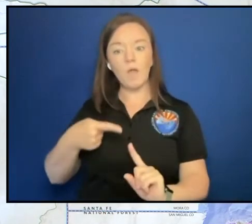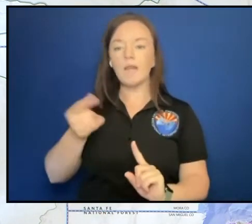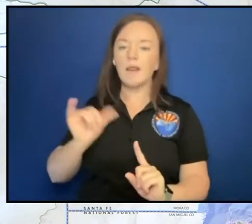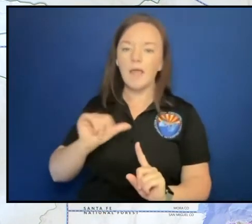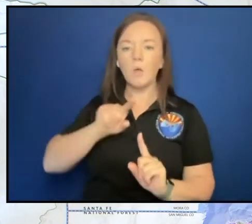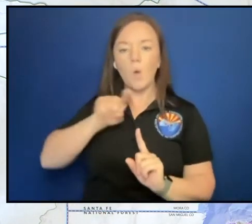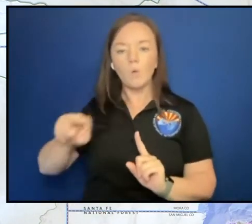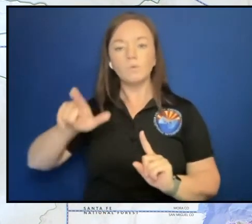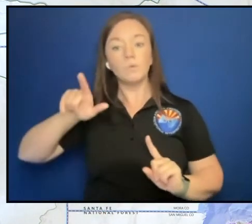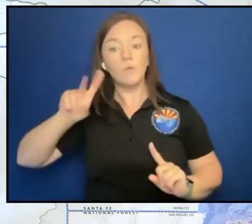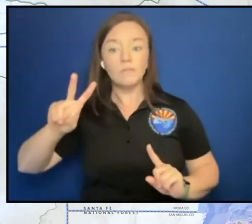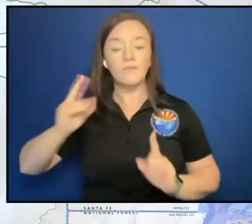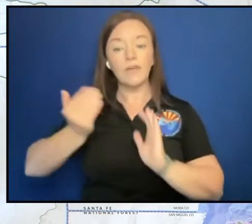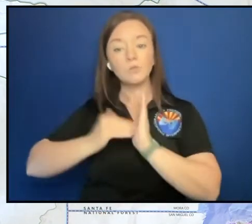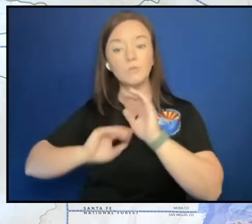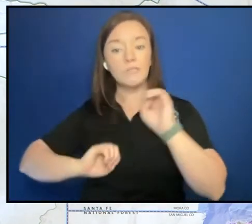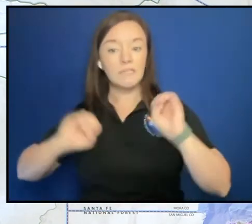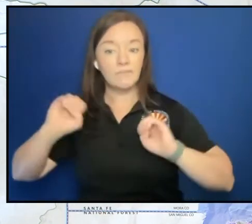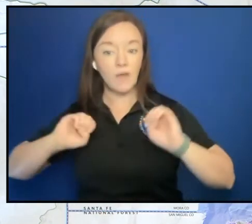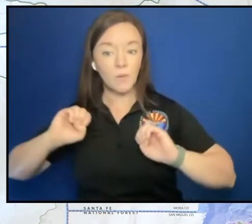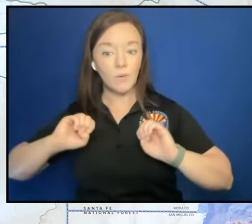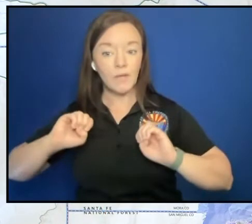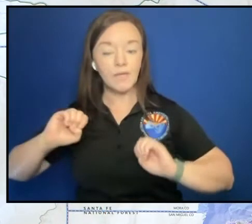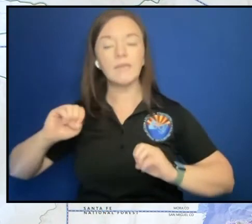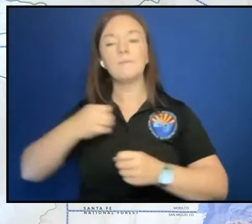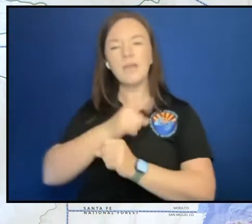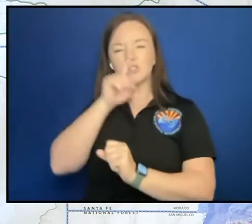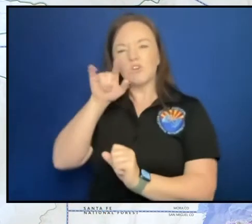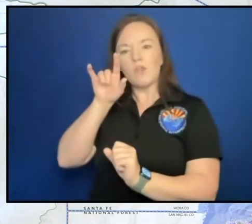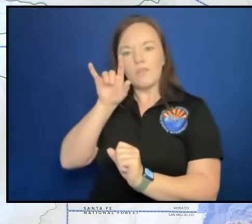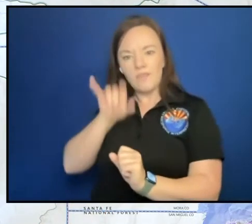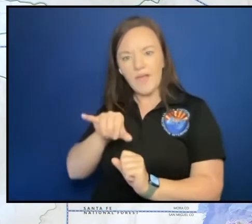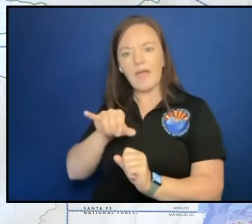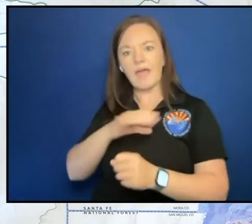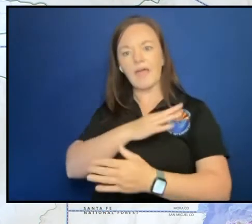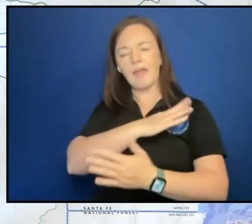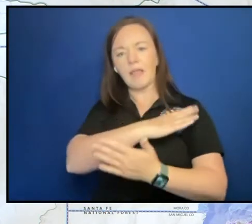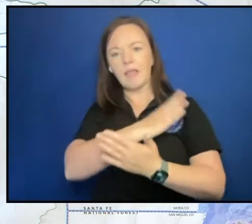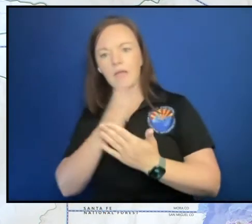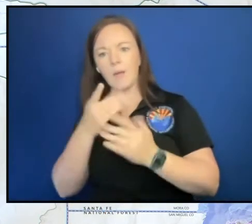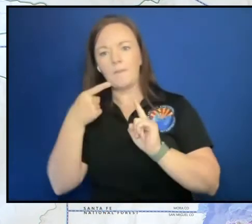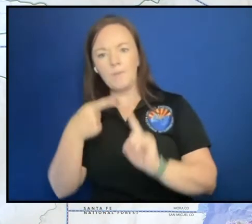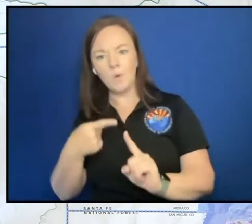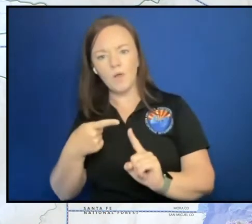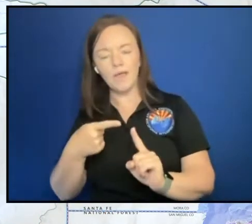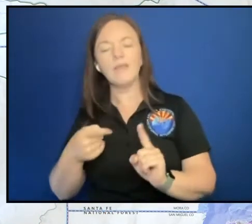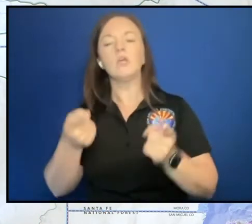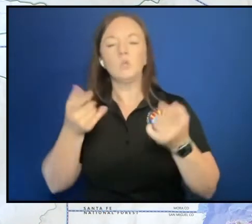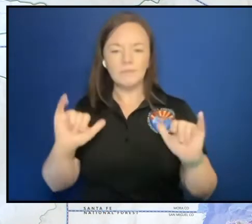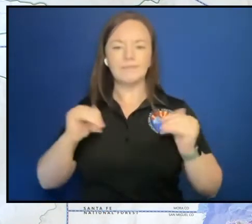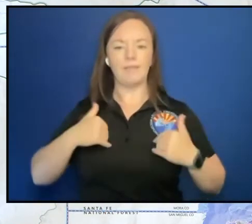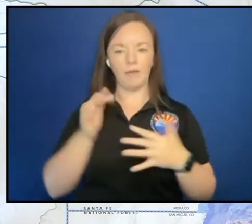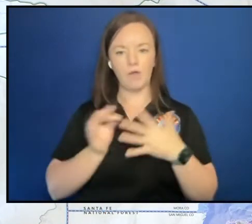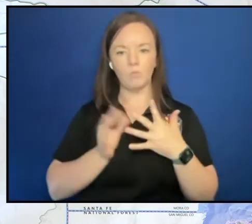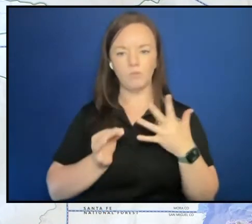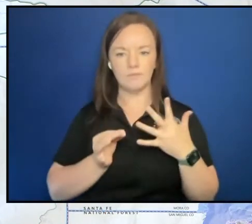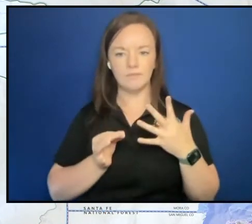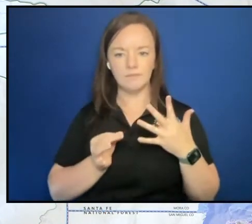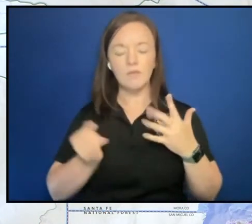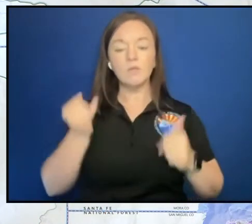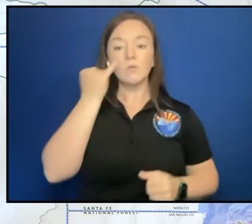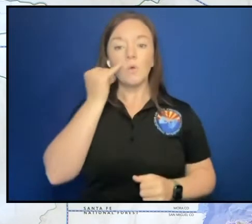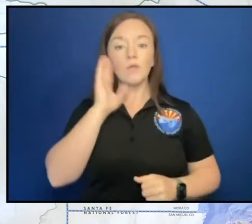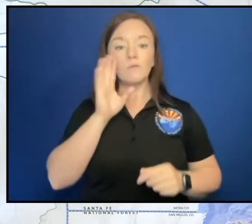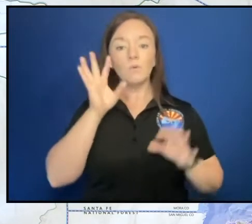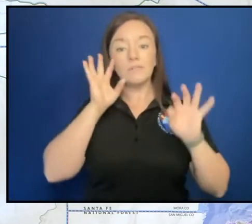reevaluating at a point where you can choose. So the decision point, if you're gonna decide whether you're gonna go down